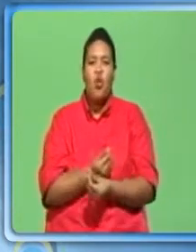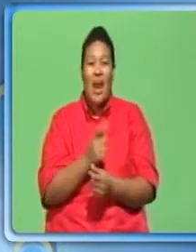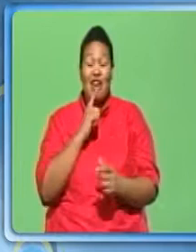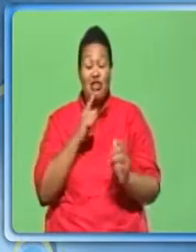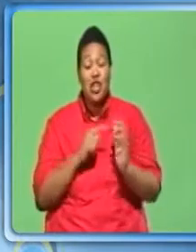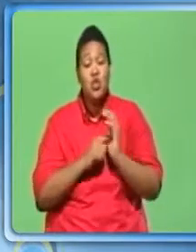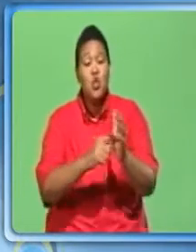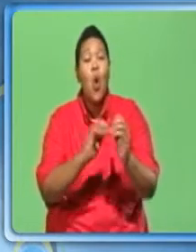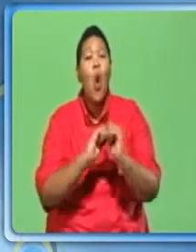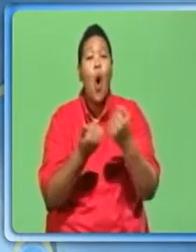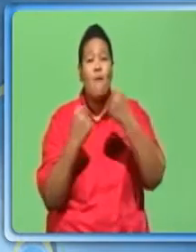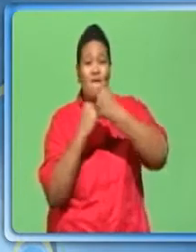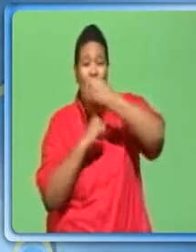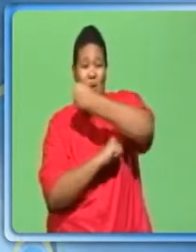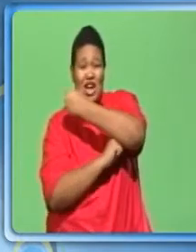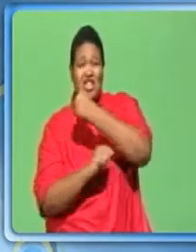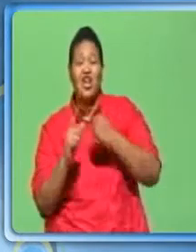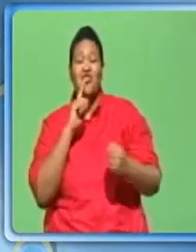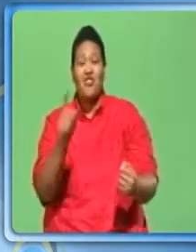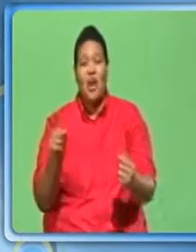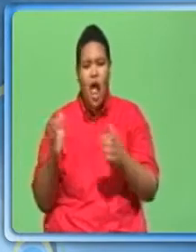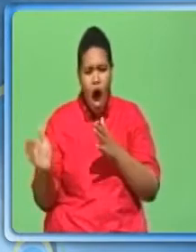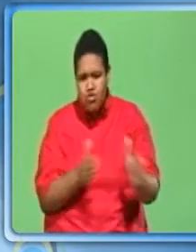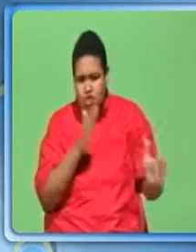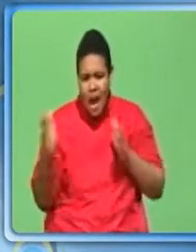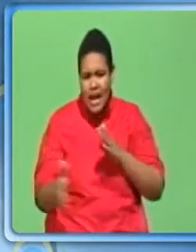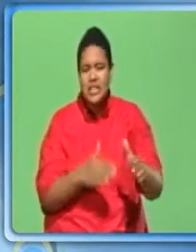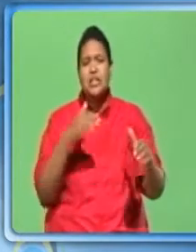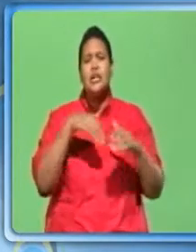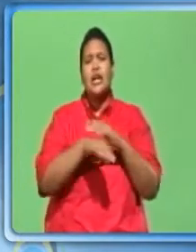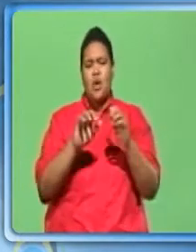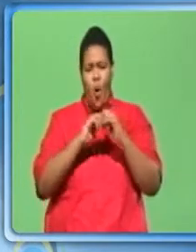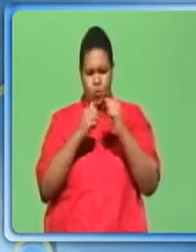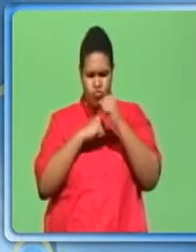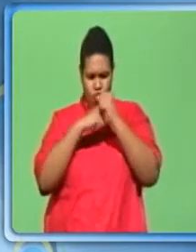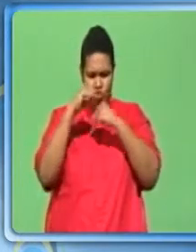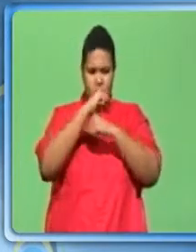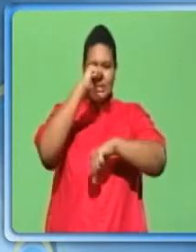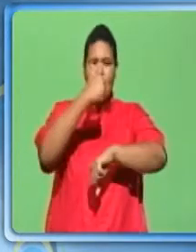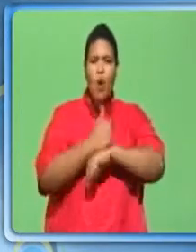shows how the foundation is arranged in the substructure.